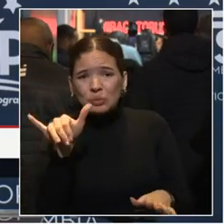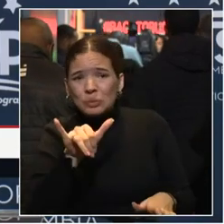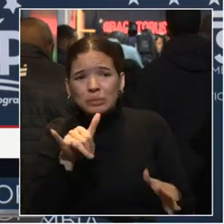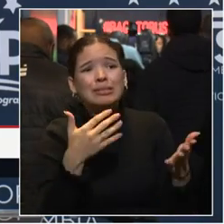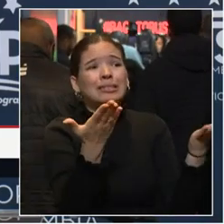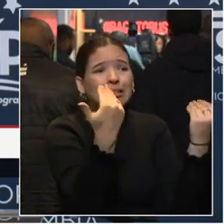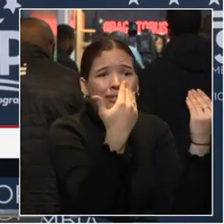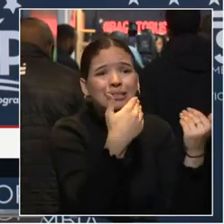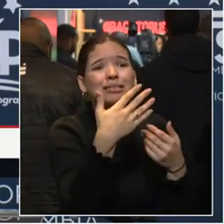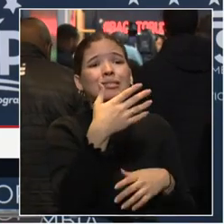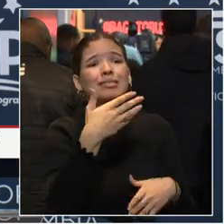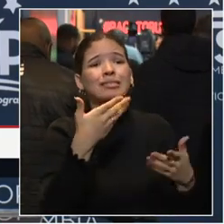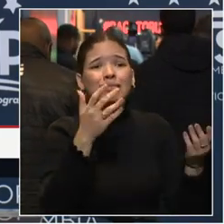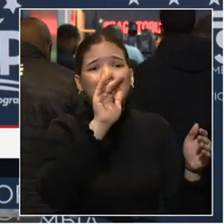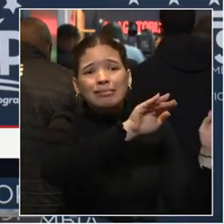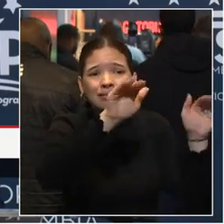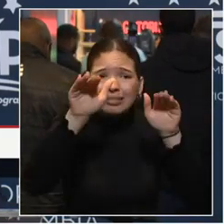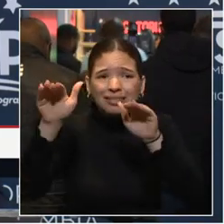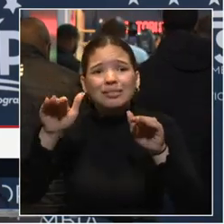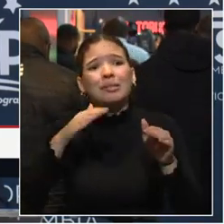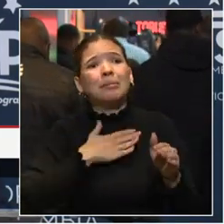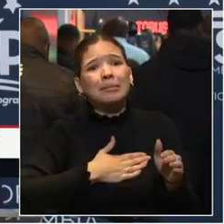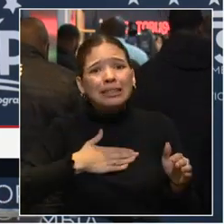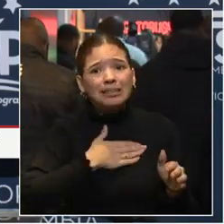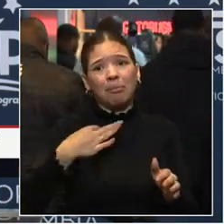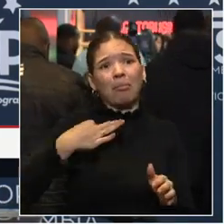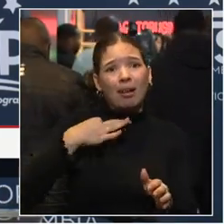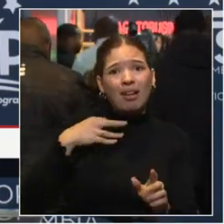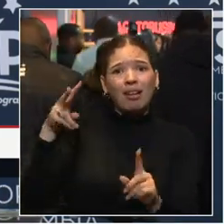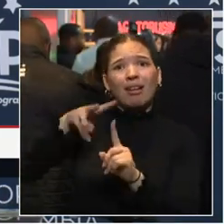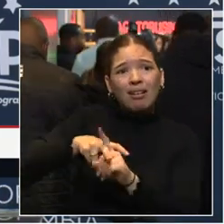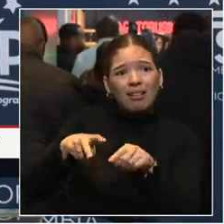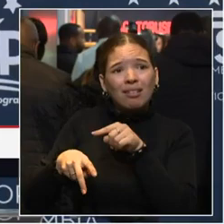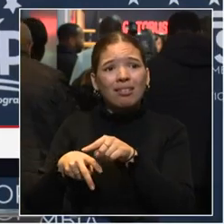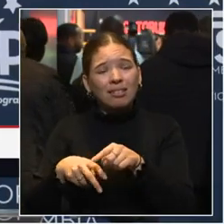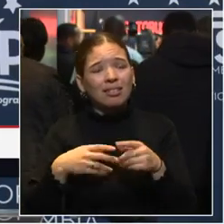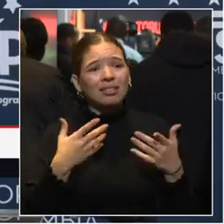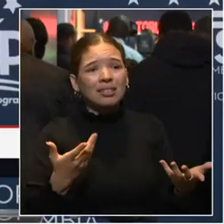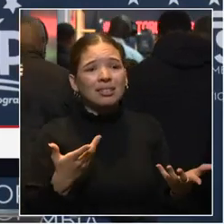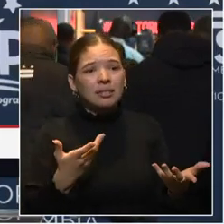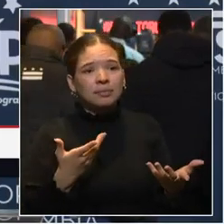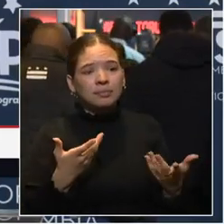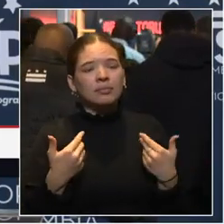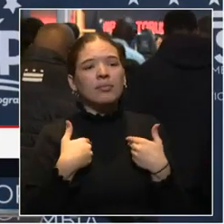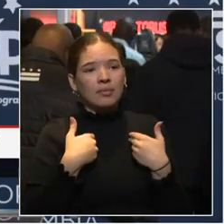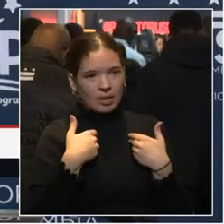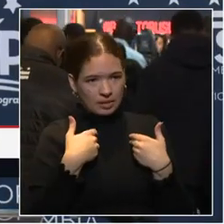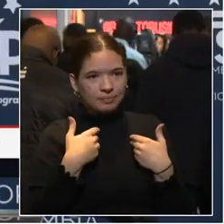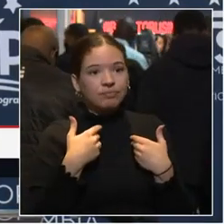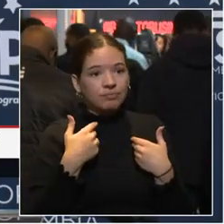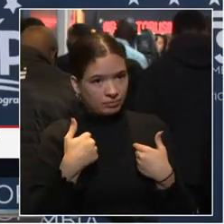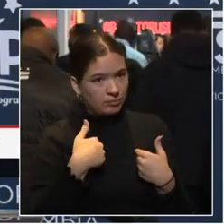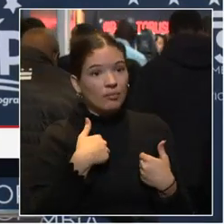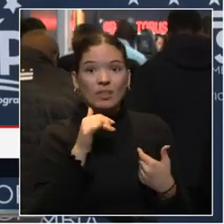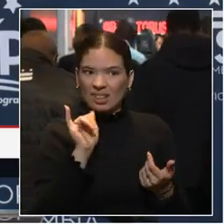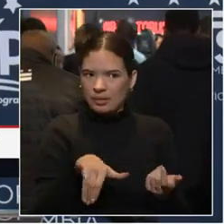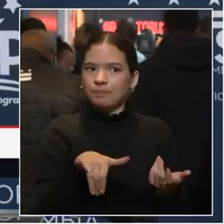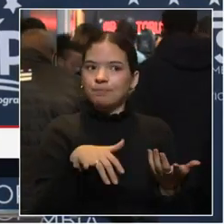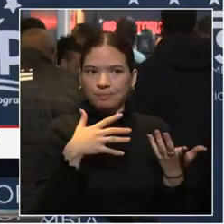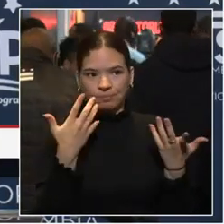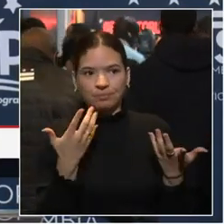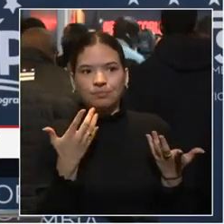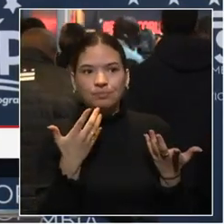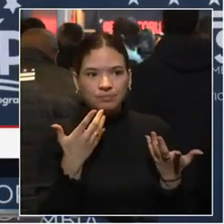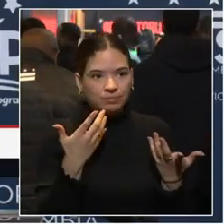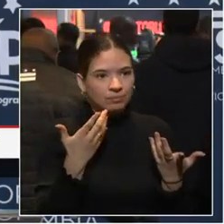jobs. And we feel like a lot of the conversations that we're having with our union and the workers, that we